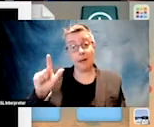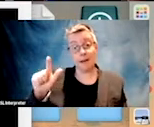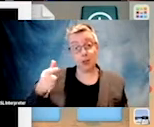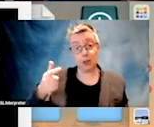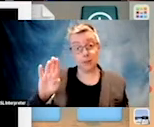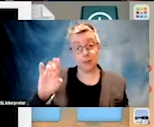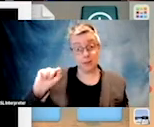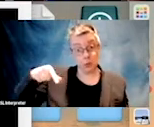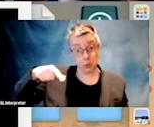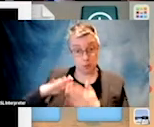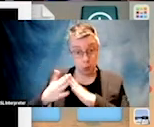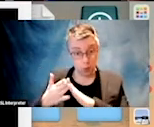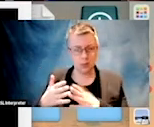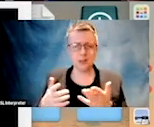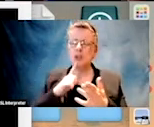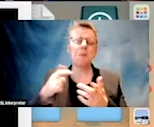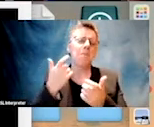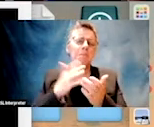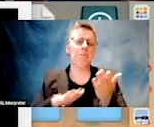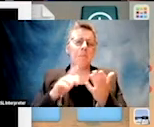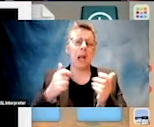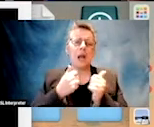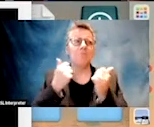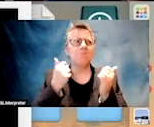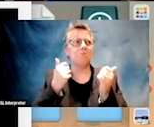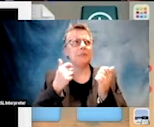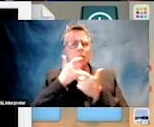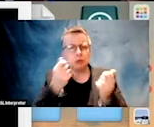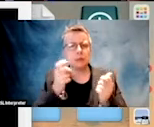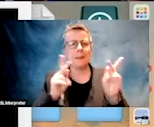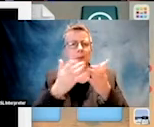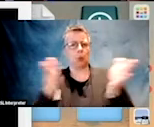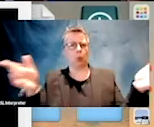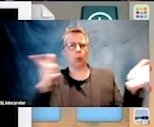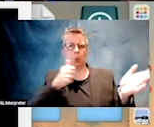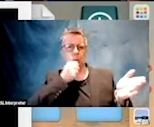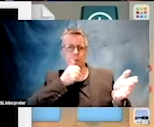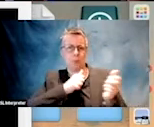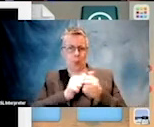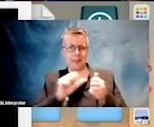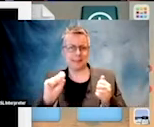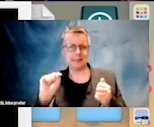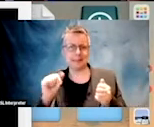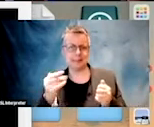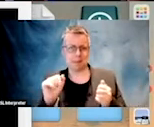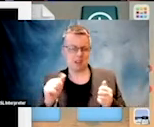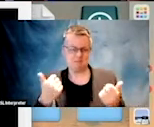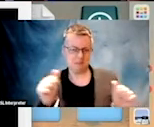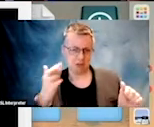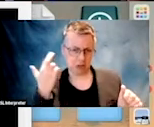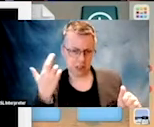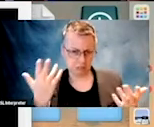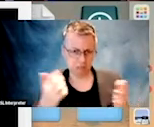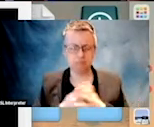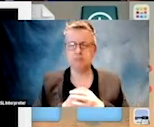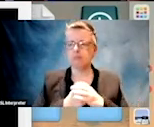I work with, basically I'm interested in people who deal with stigma, um, for whatever reason. And that can be very